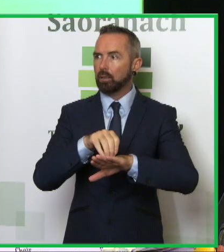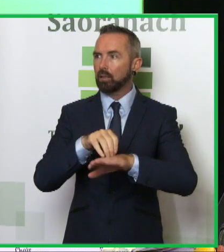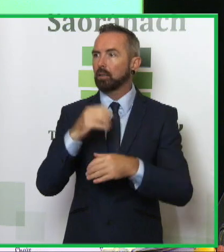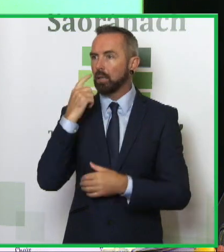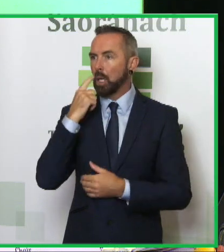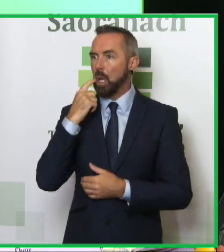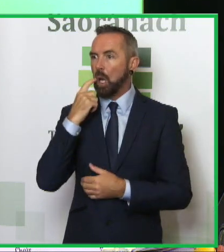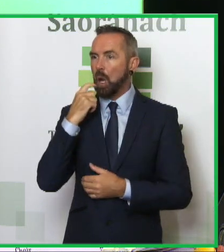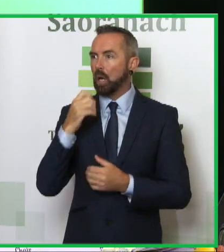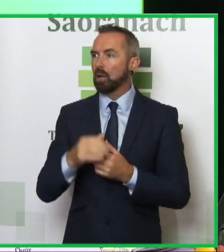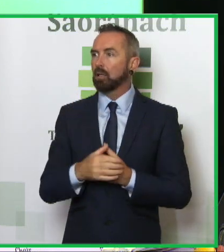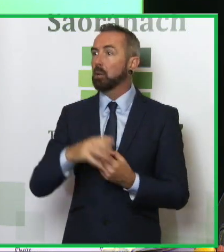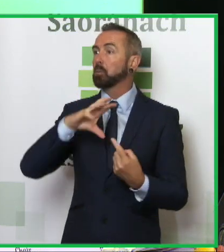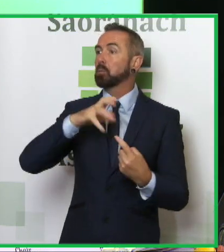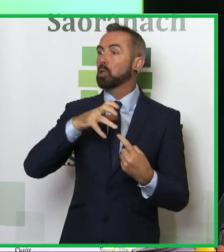to?